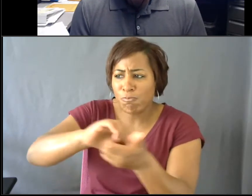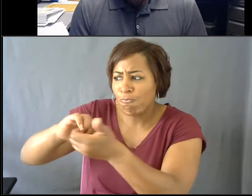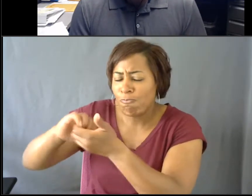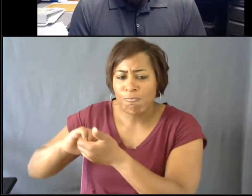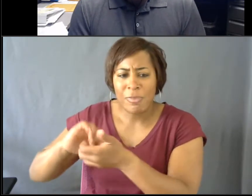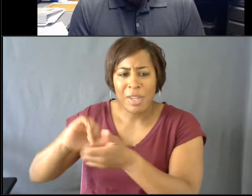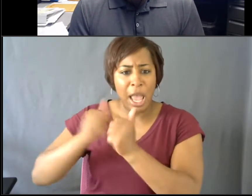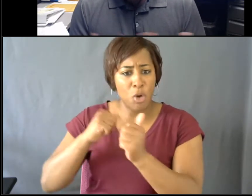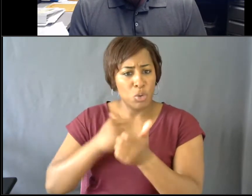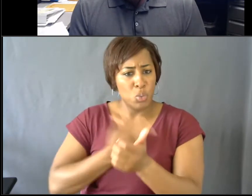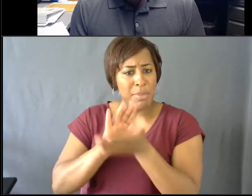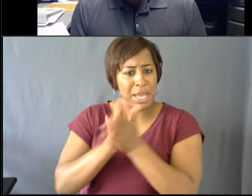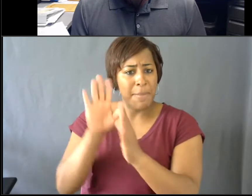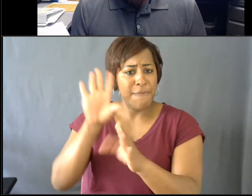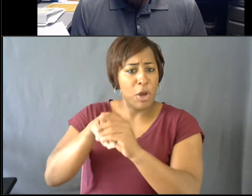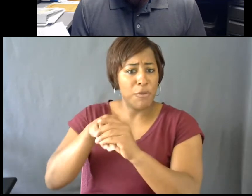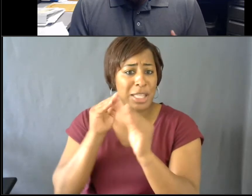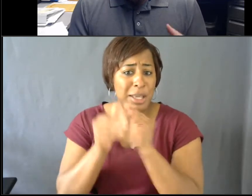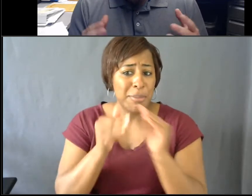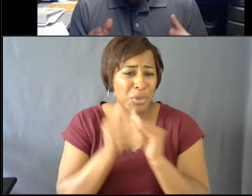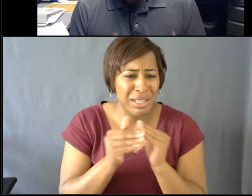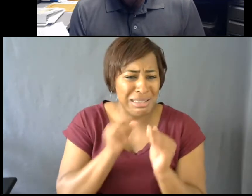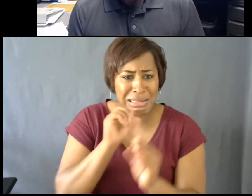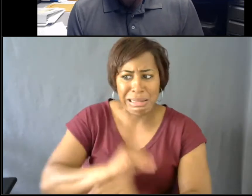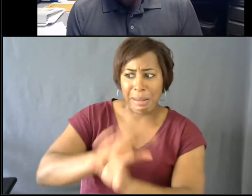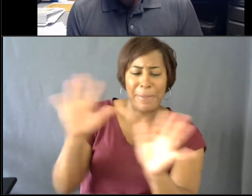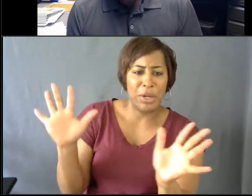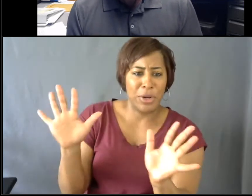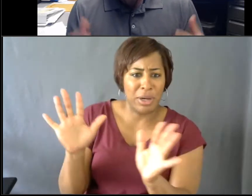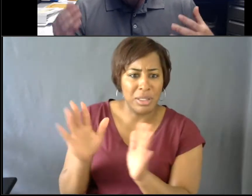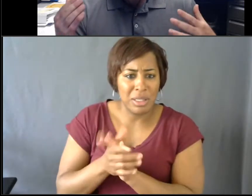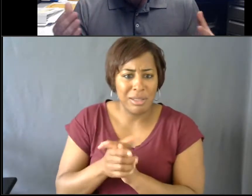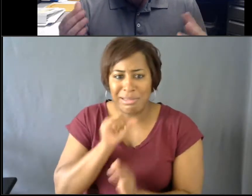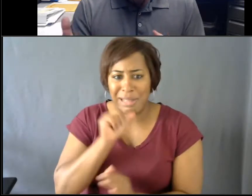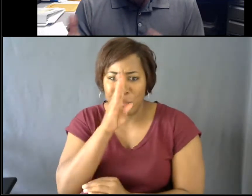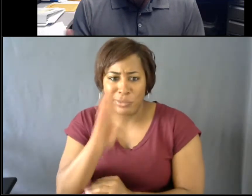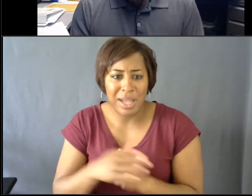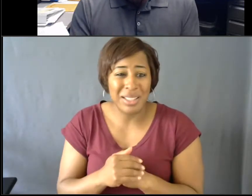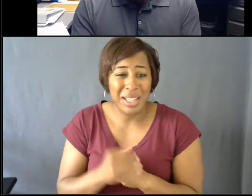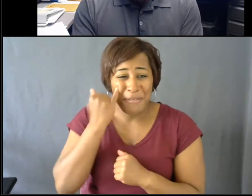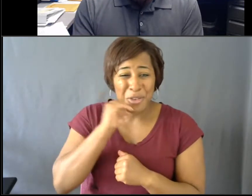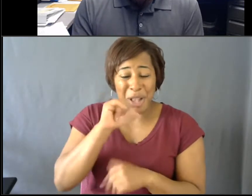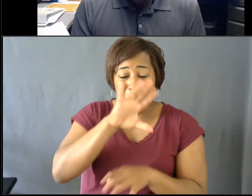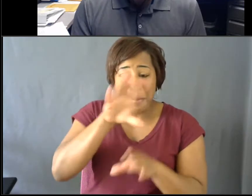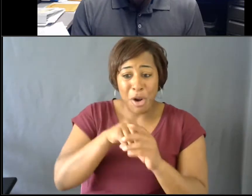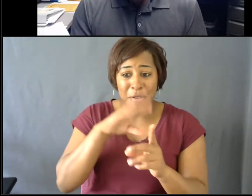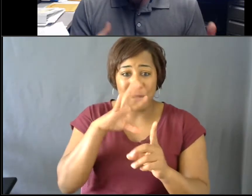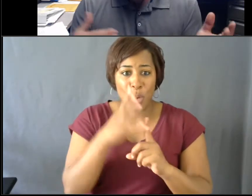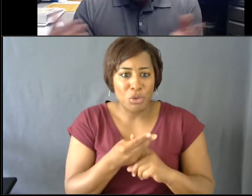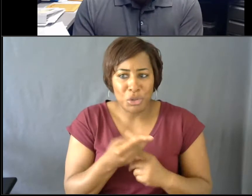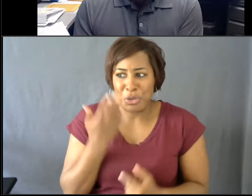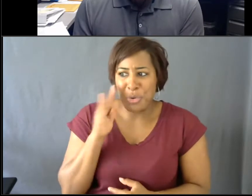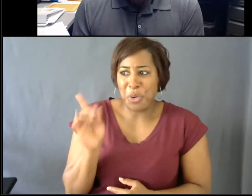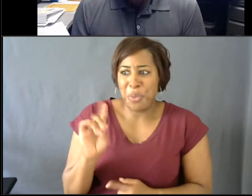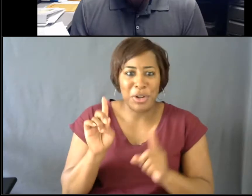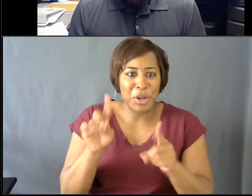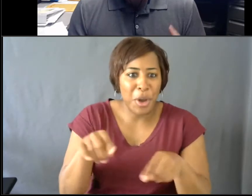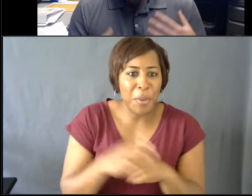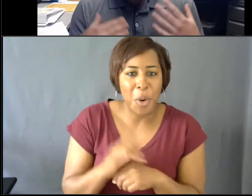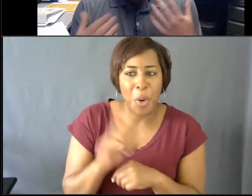not immediately apparent where you do that, especially when you're not part of that culture. You don't know where that culture resides or where they do their